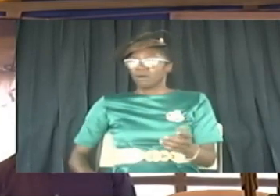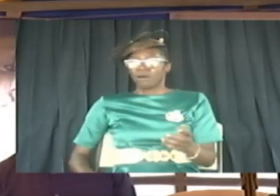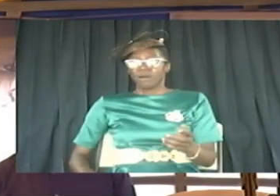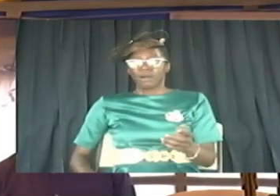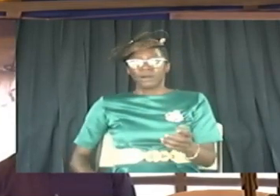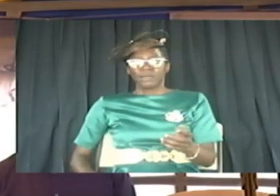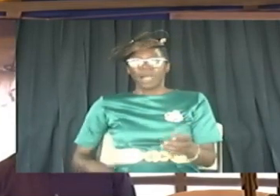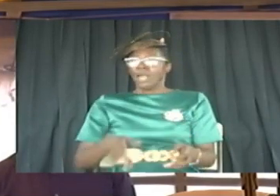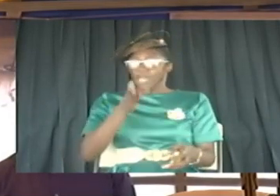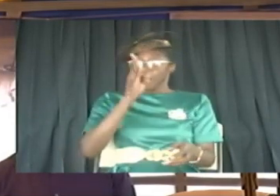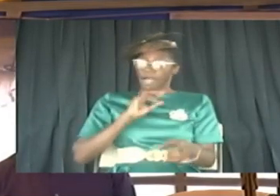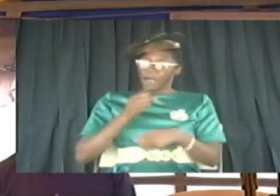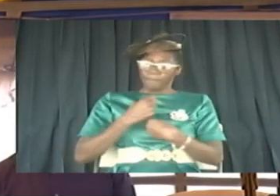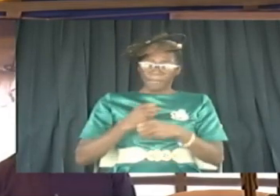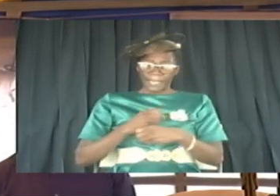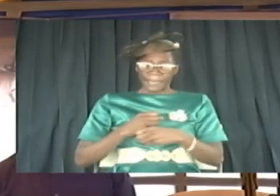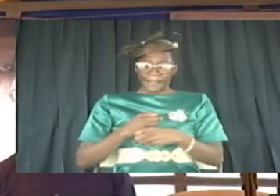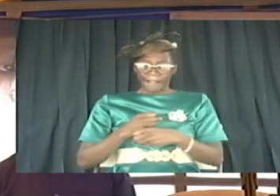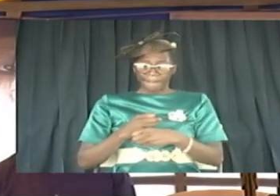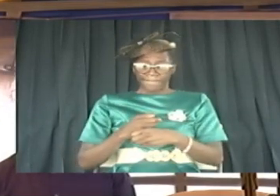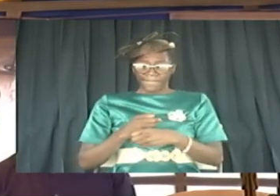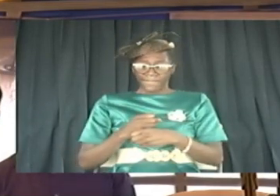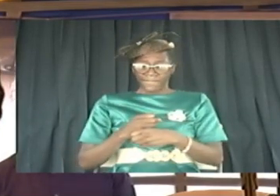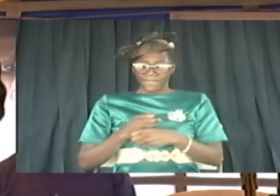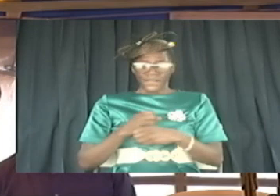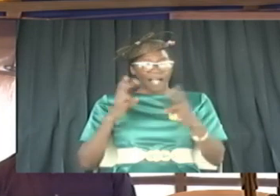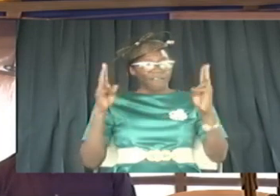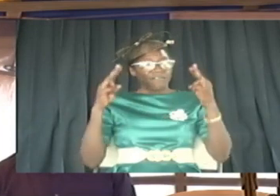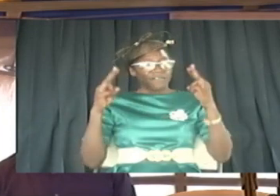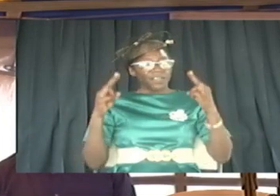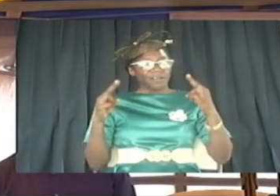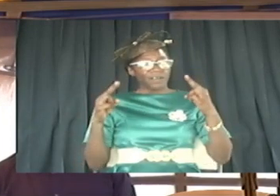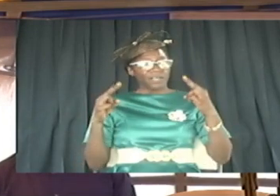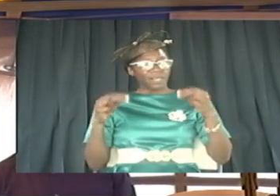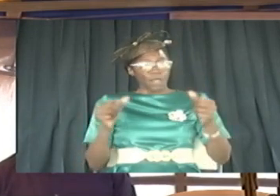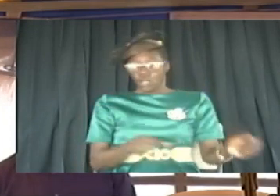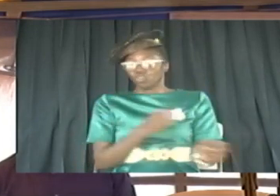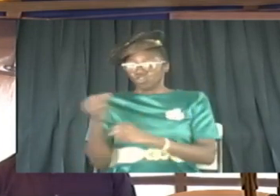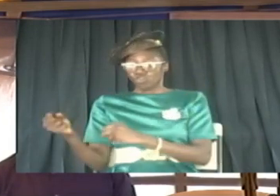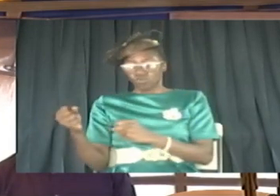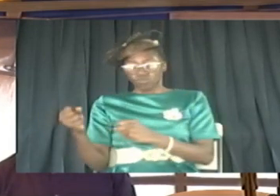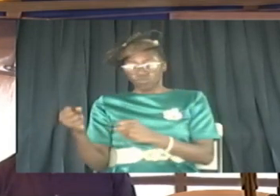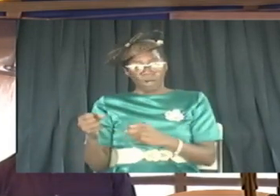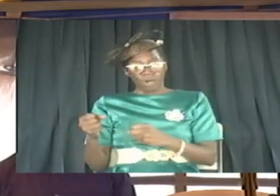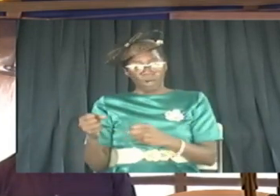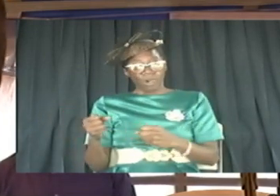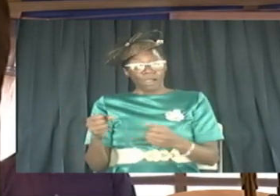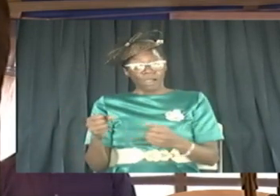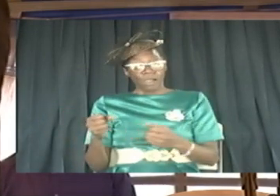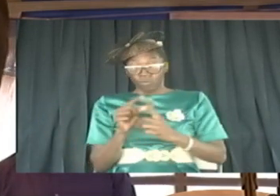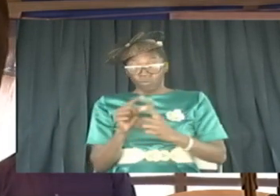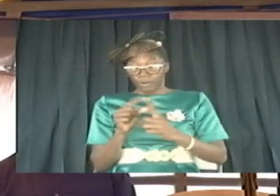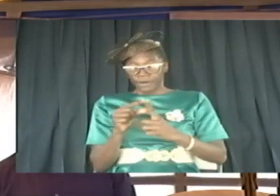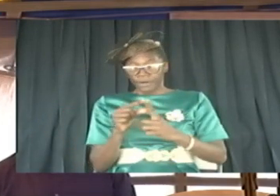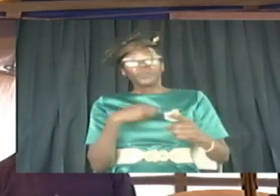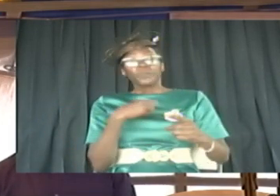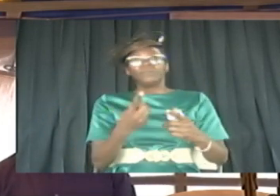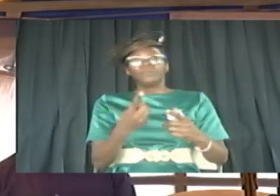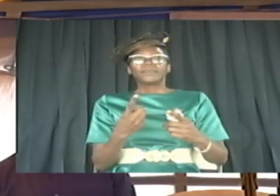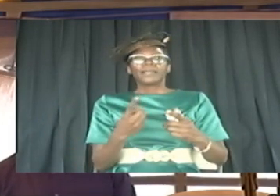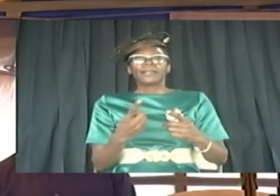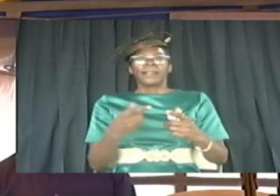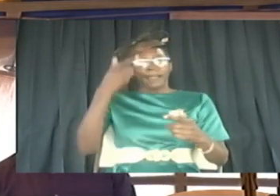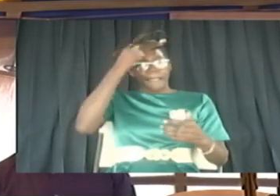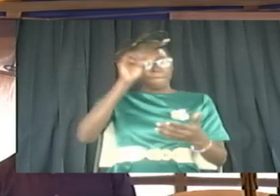piercing statement at one particular point. And I believe that even today,